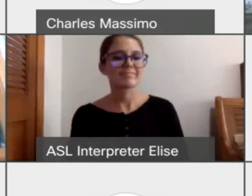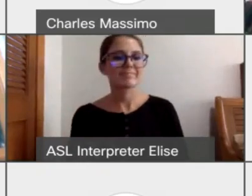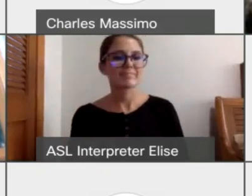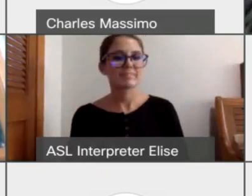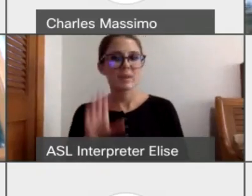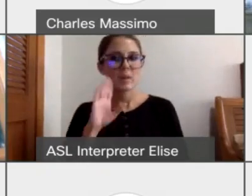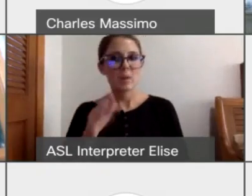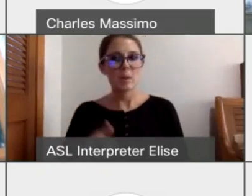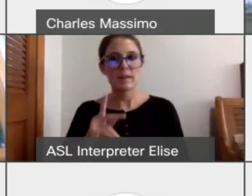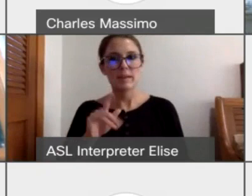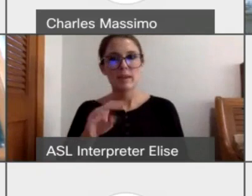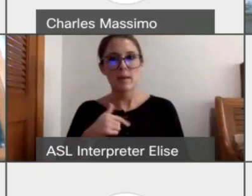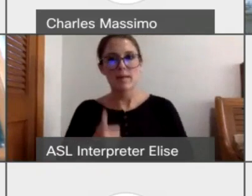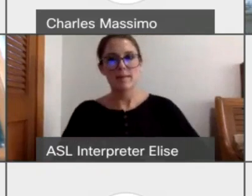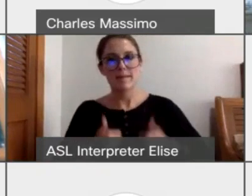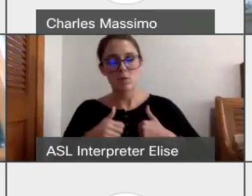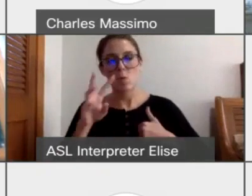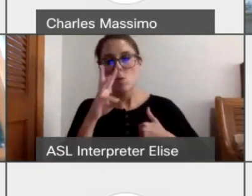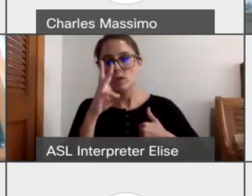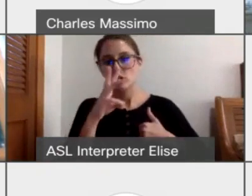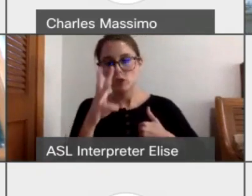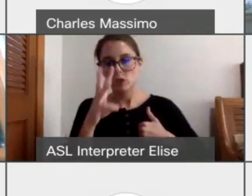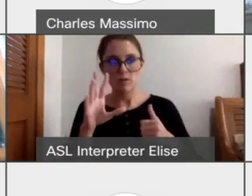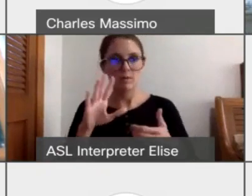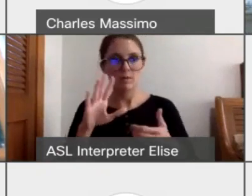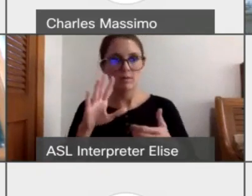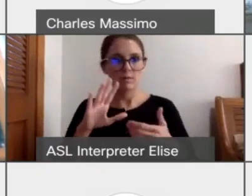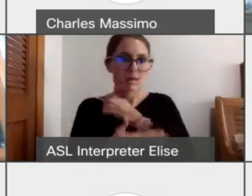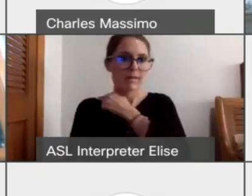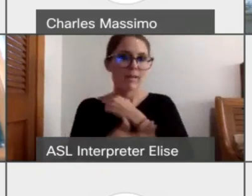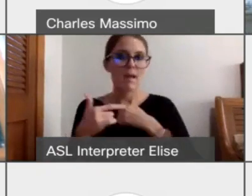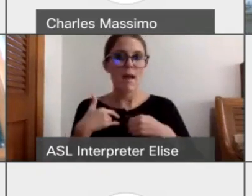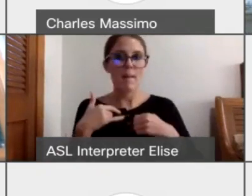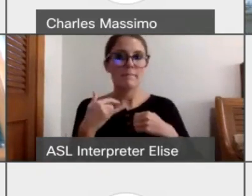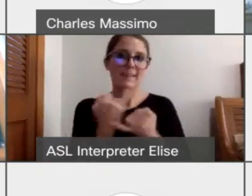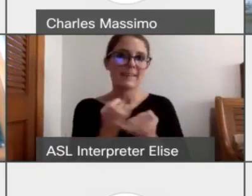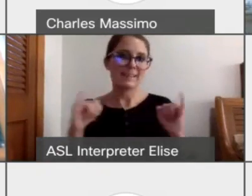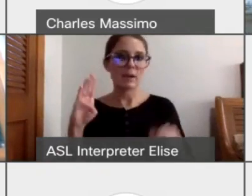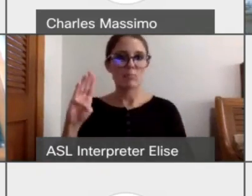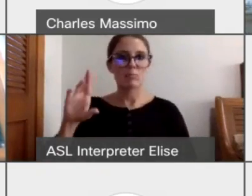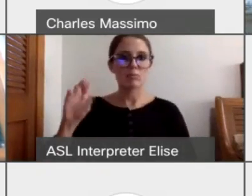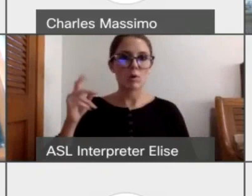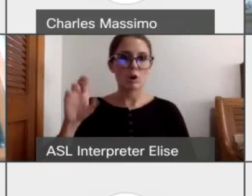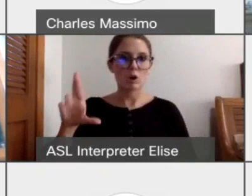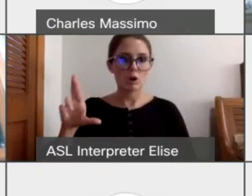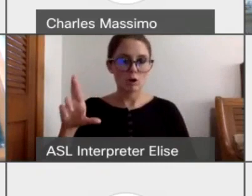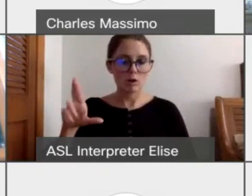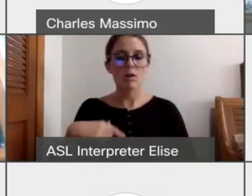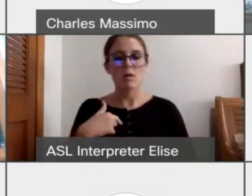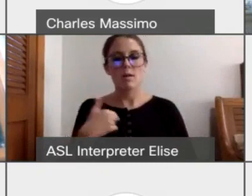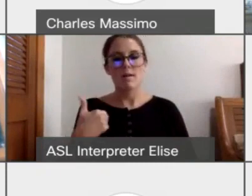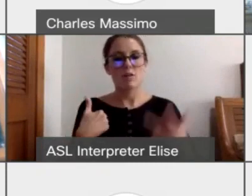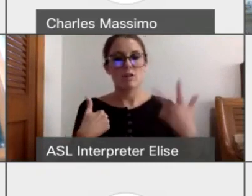And I live in Westchester County, and I am in a self-direction. I'm an independent broker, and I have 3 children,